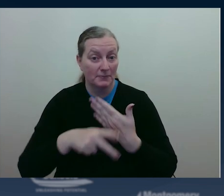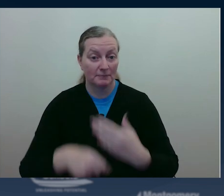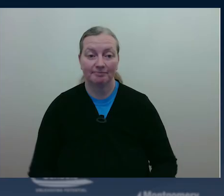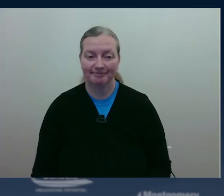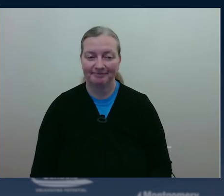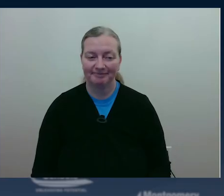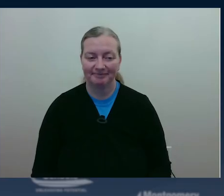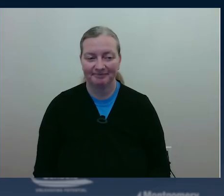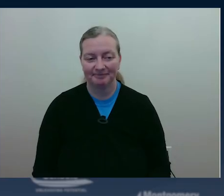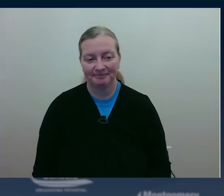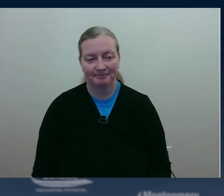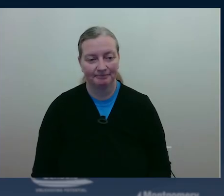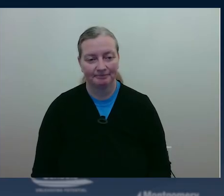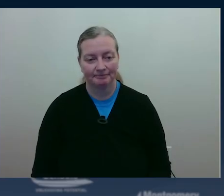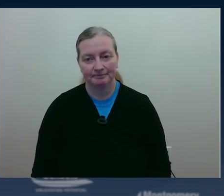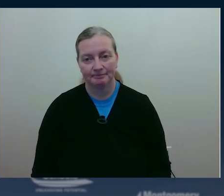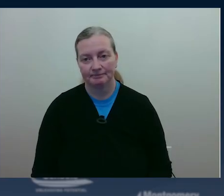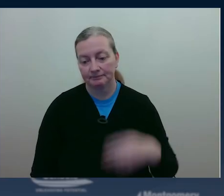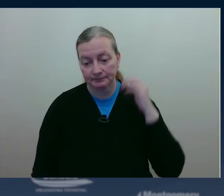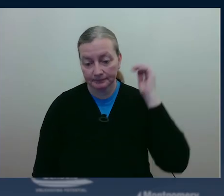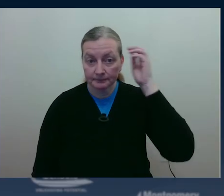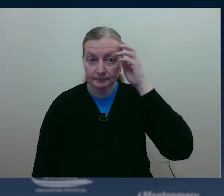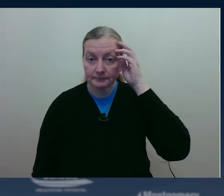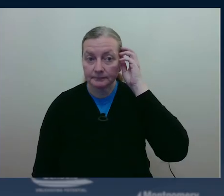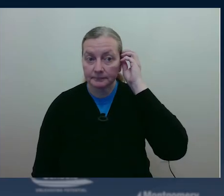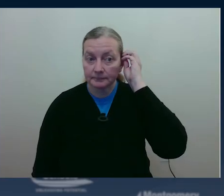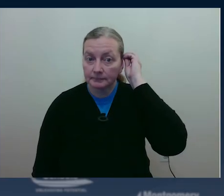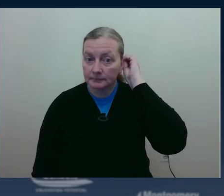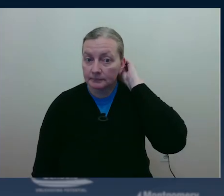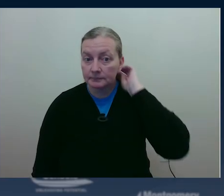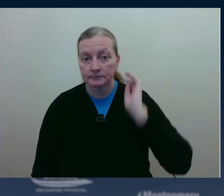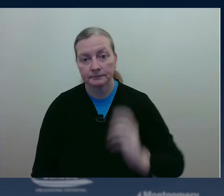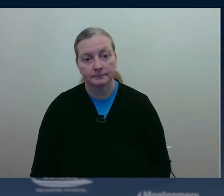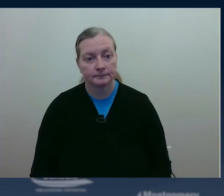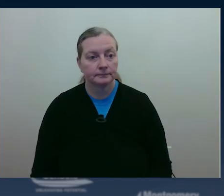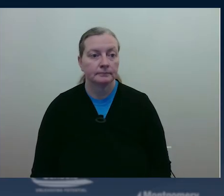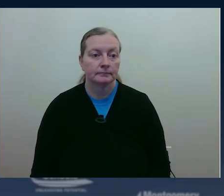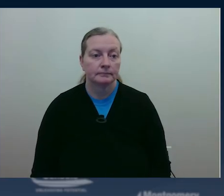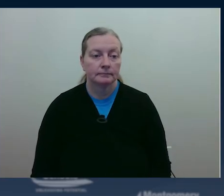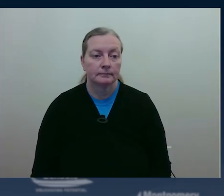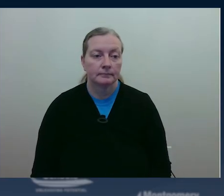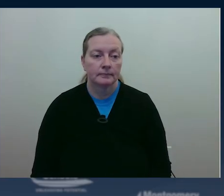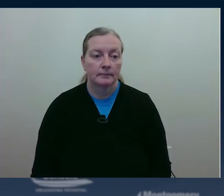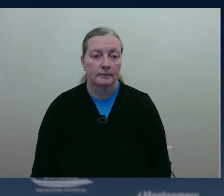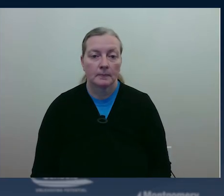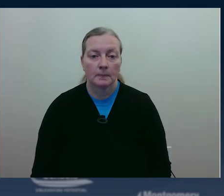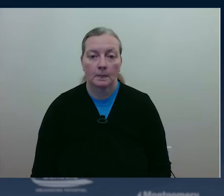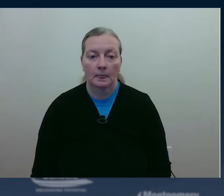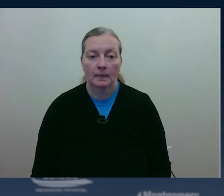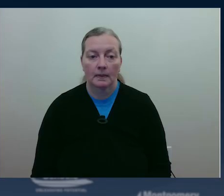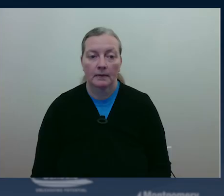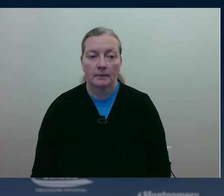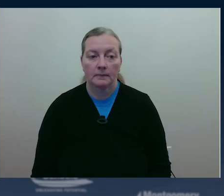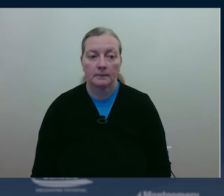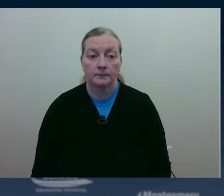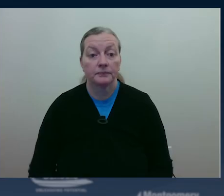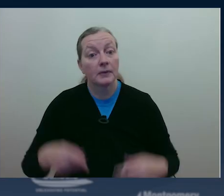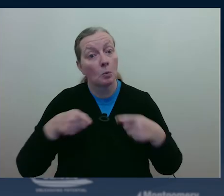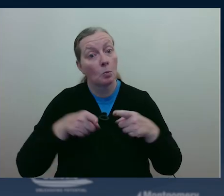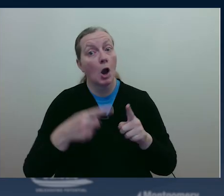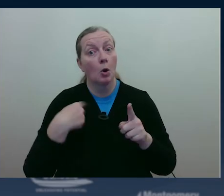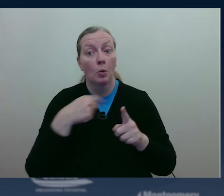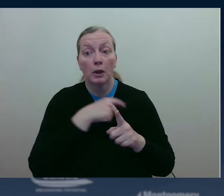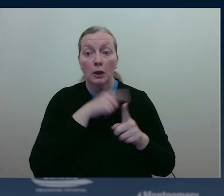Next slide, please. Thank you. As we get started, please let us know who is joining us